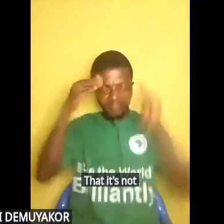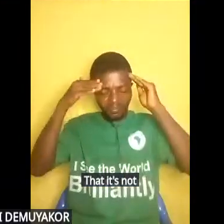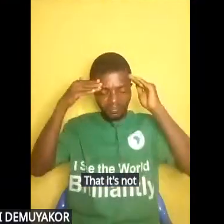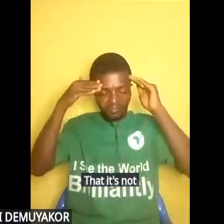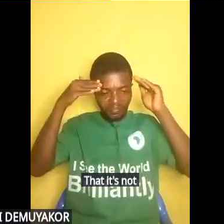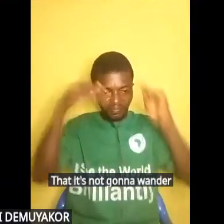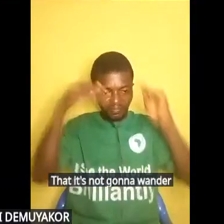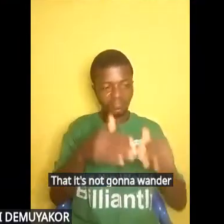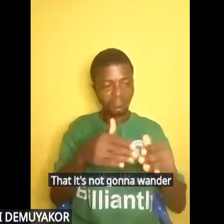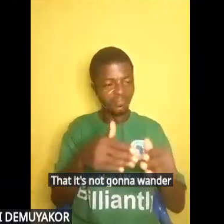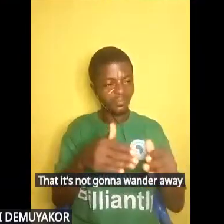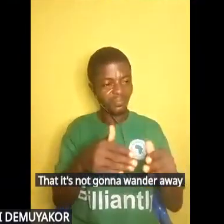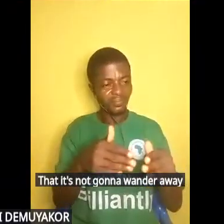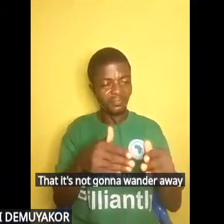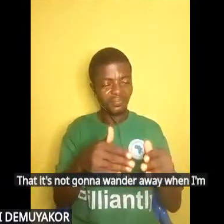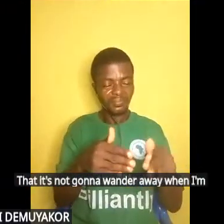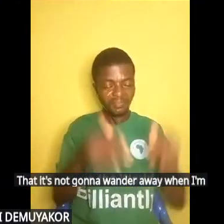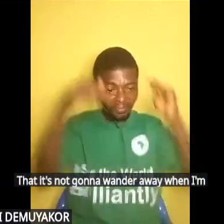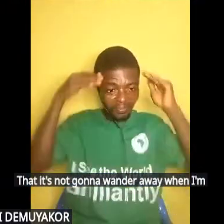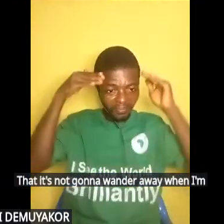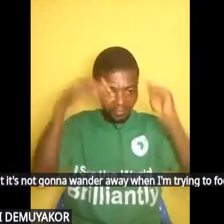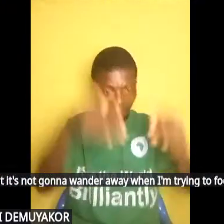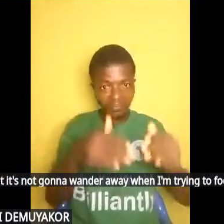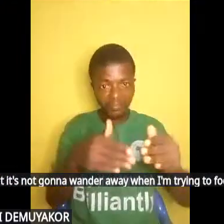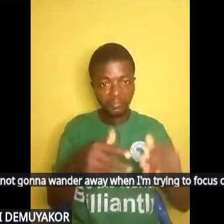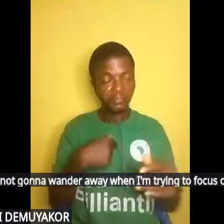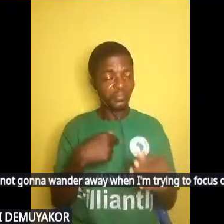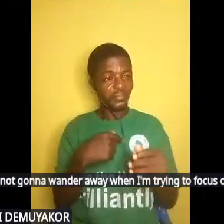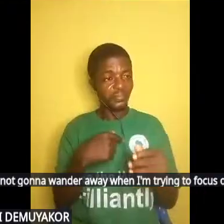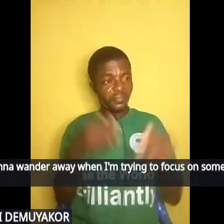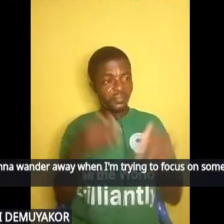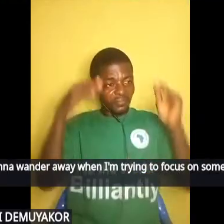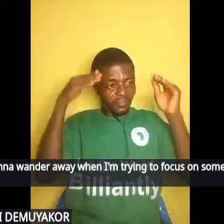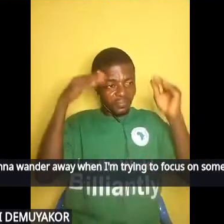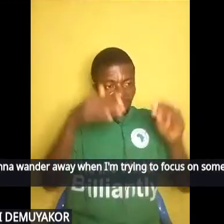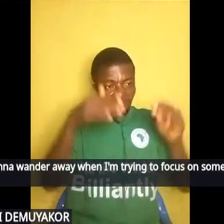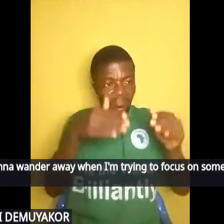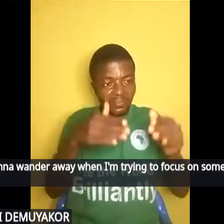wander away when I'm trying to focus on some more difficult tasks.